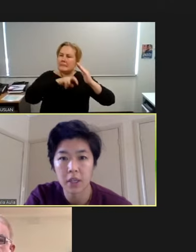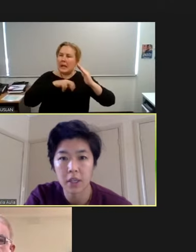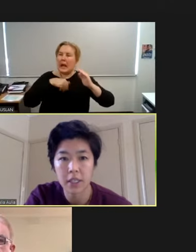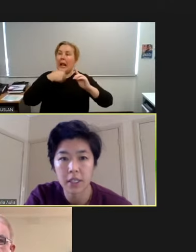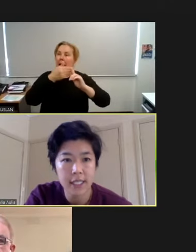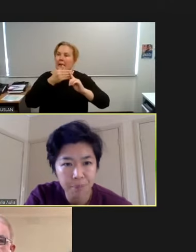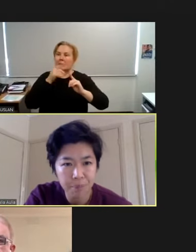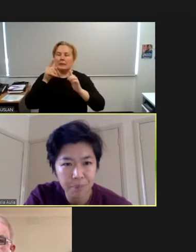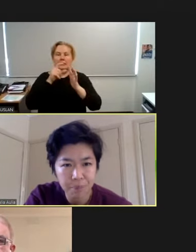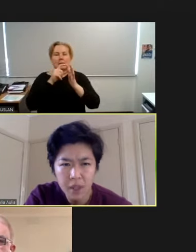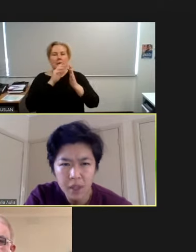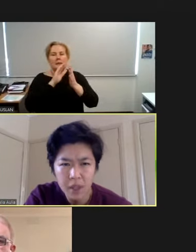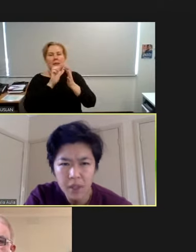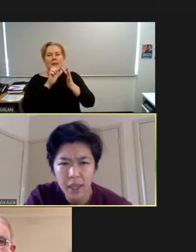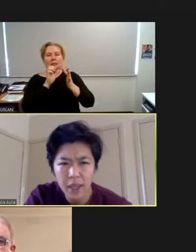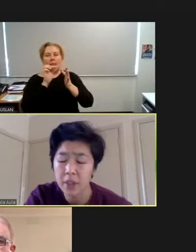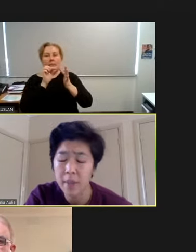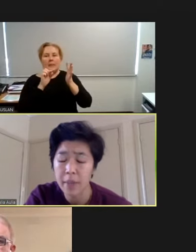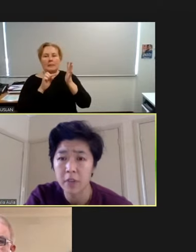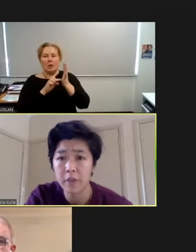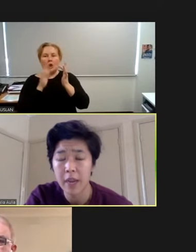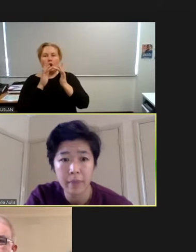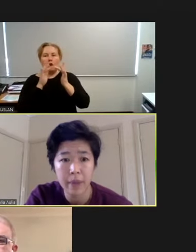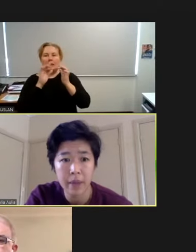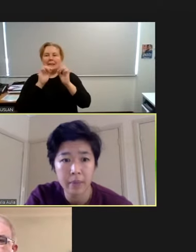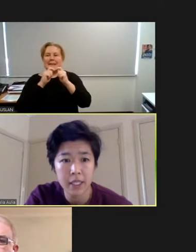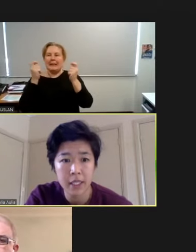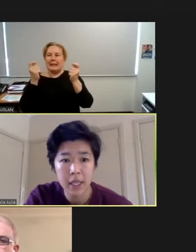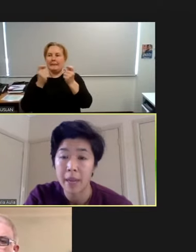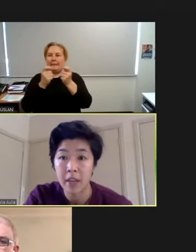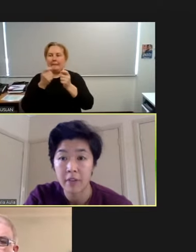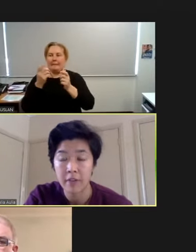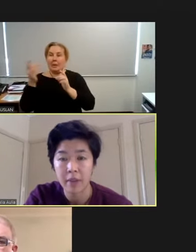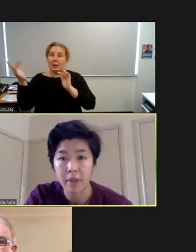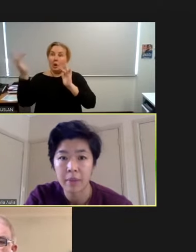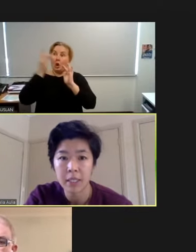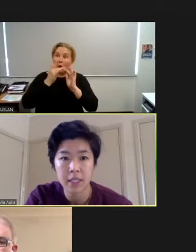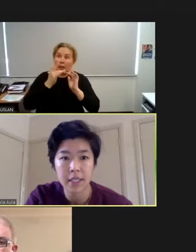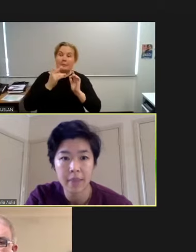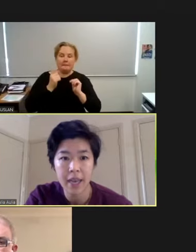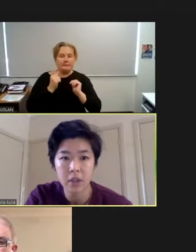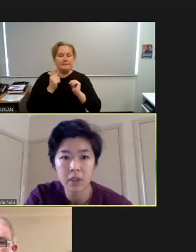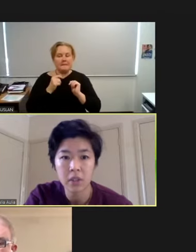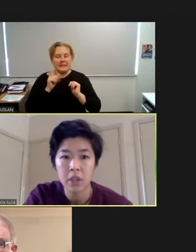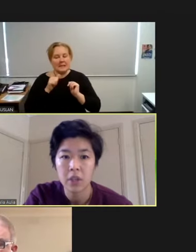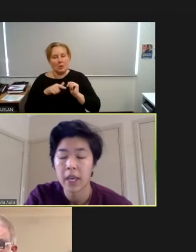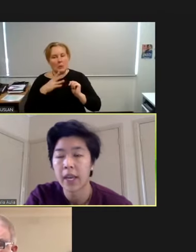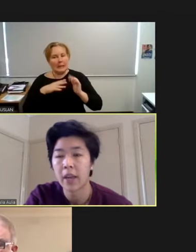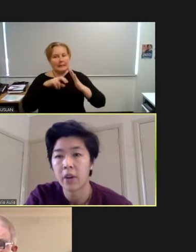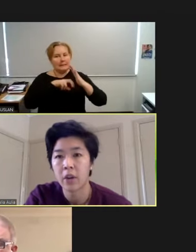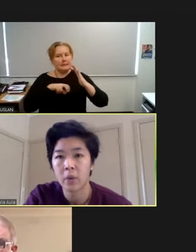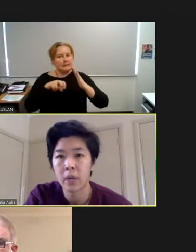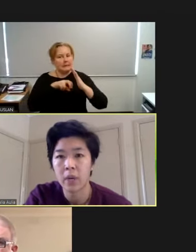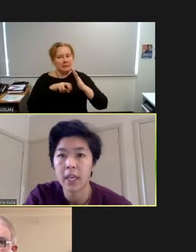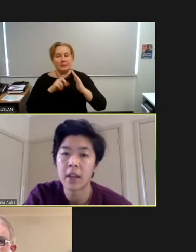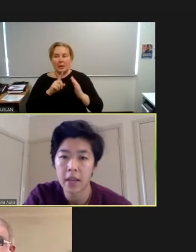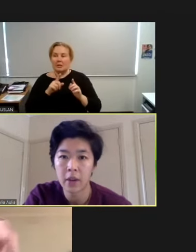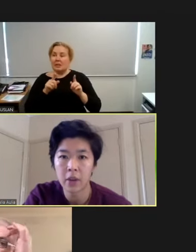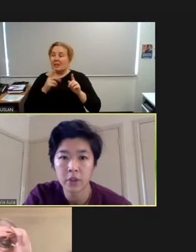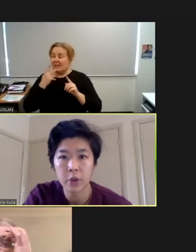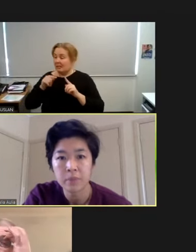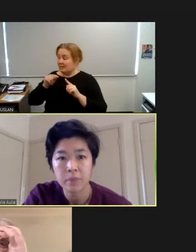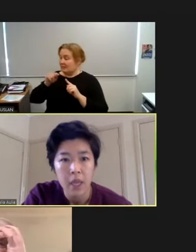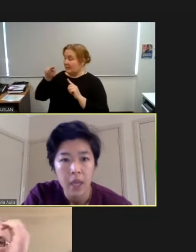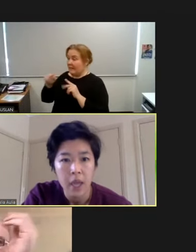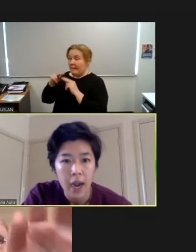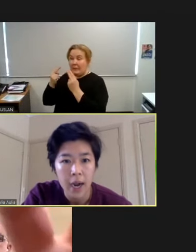case and contact team. I guess so that means for family members, immediate family members in the same household, you can go to work and you can go to